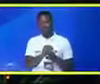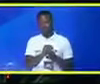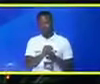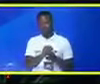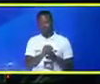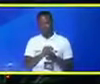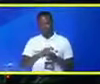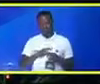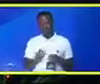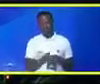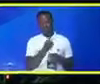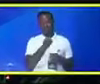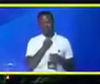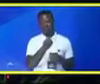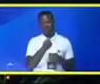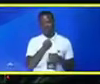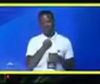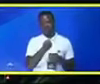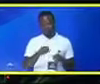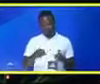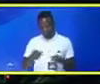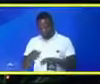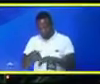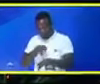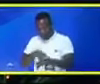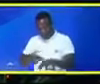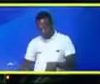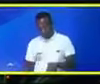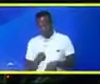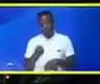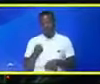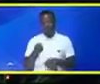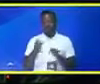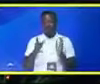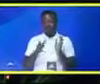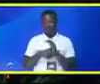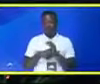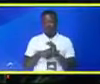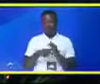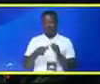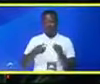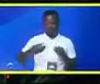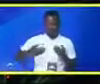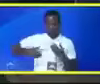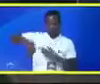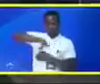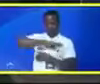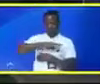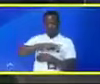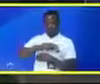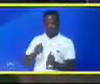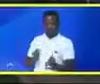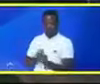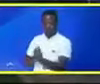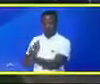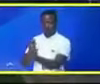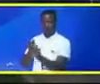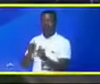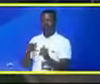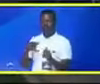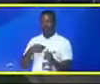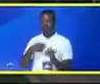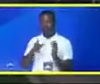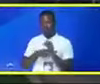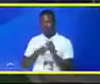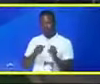gird yourself, bind your sandals. So he did. And he said, cast thy garment and follow me. Watch this. Verse 9. The Bible says,